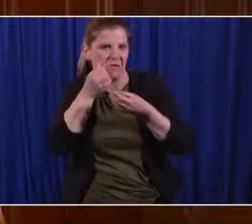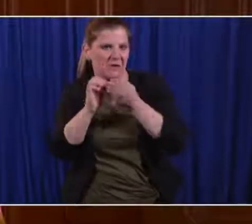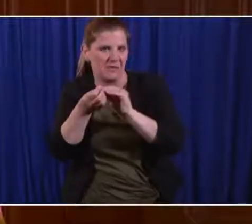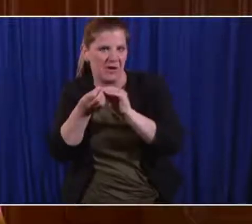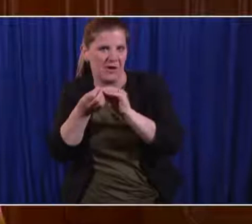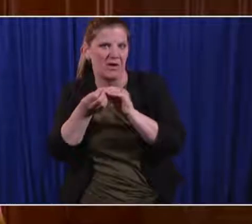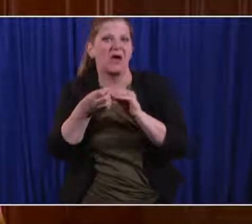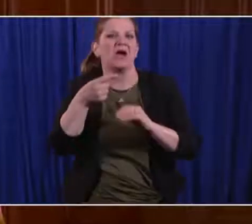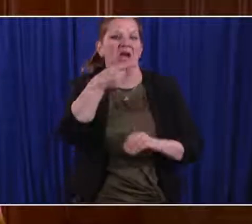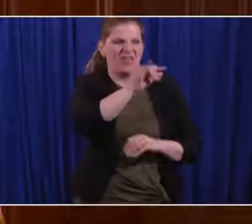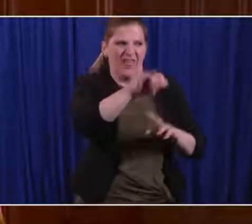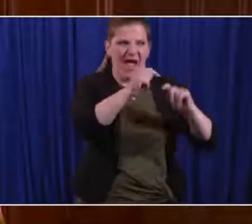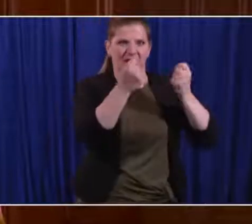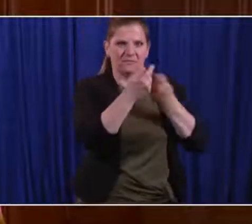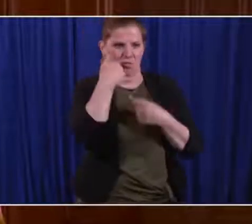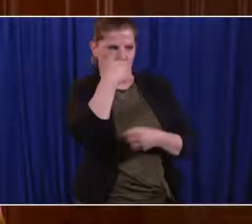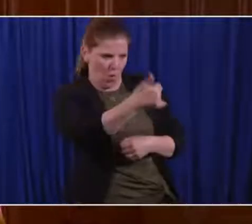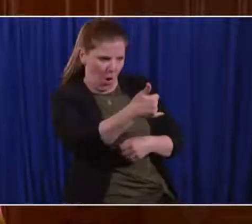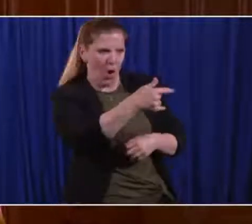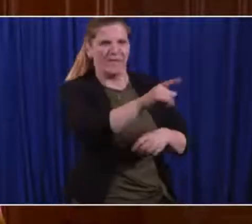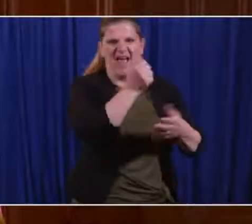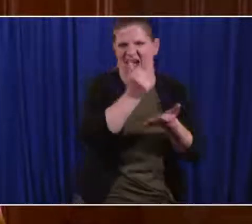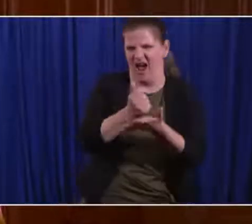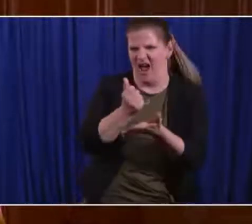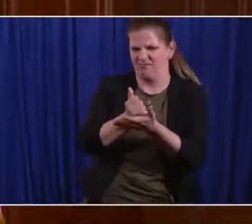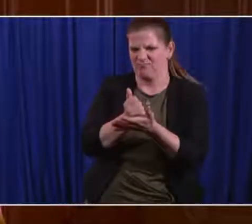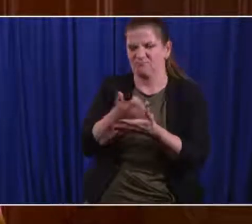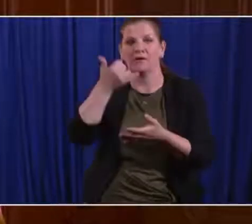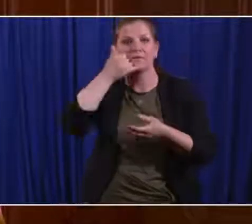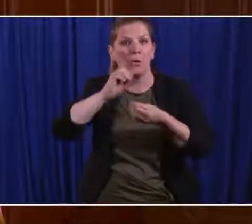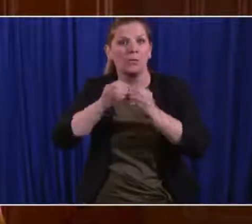help you register. That number is